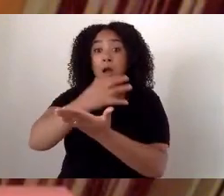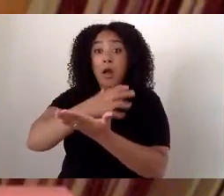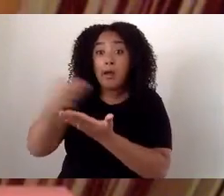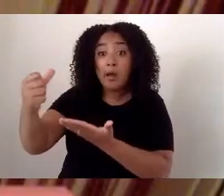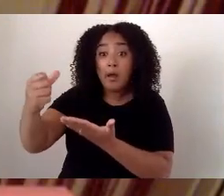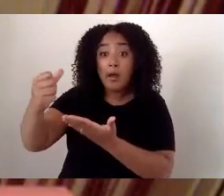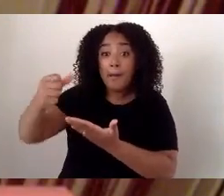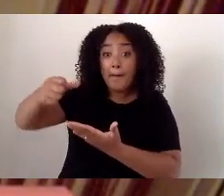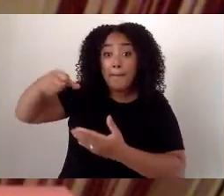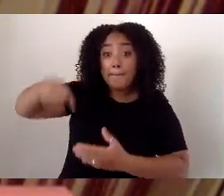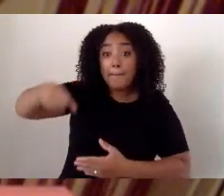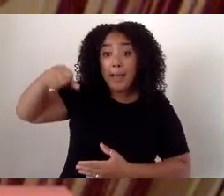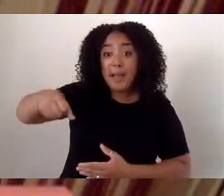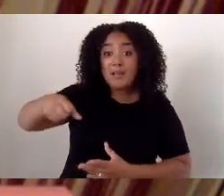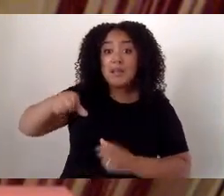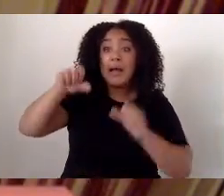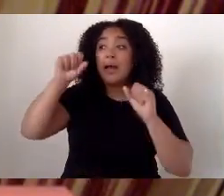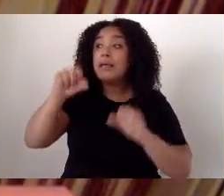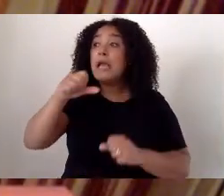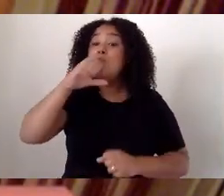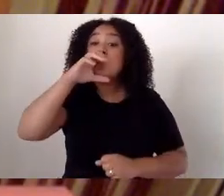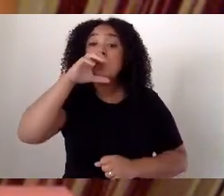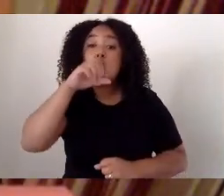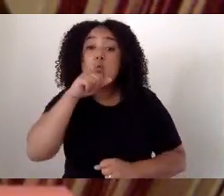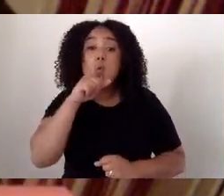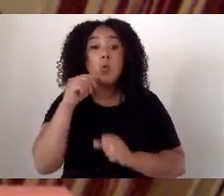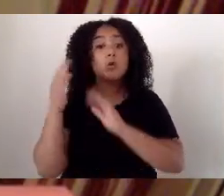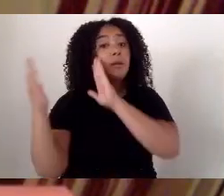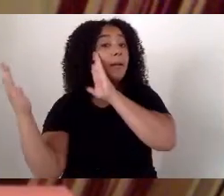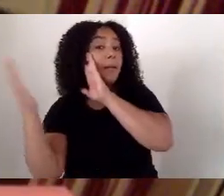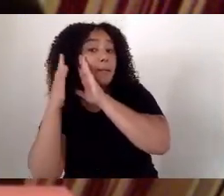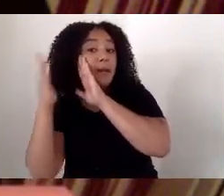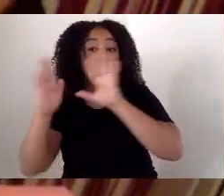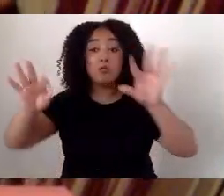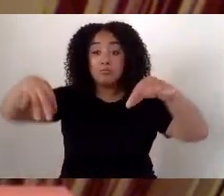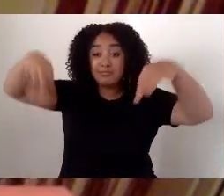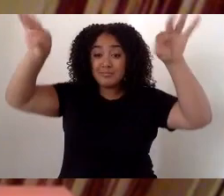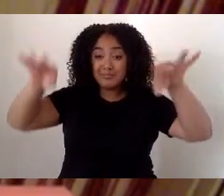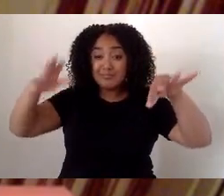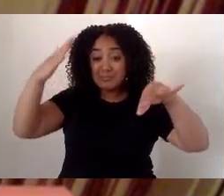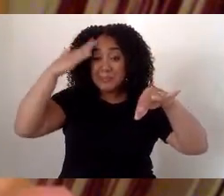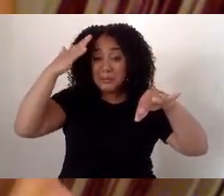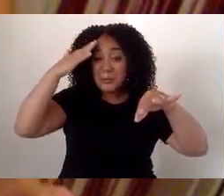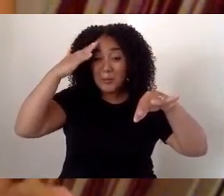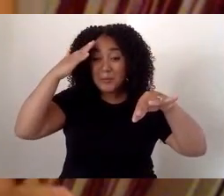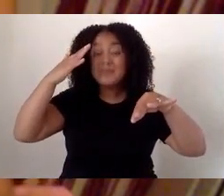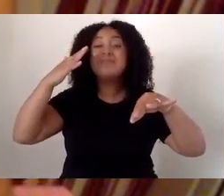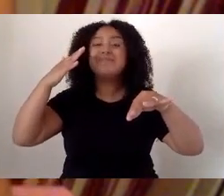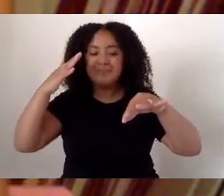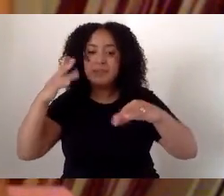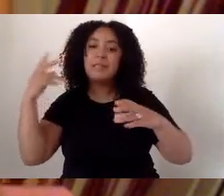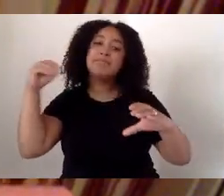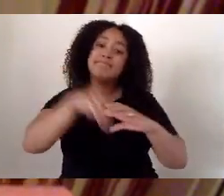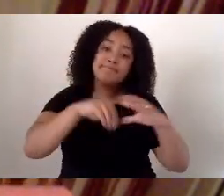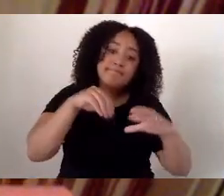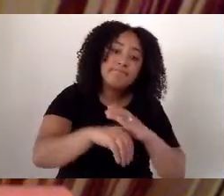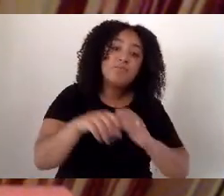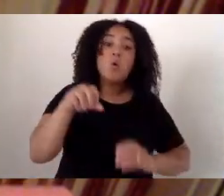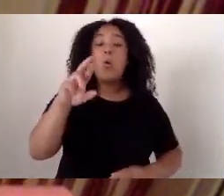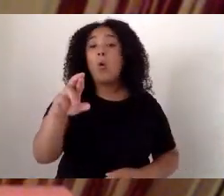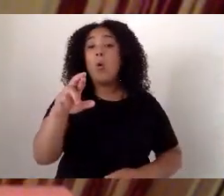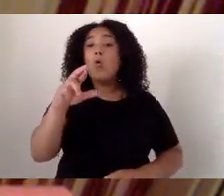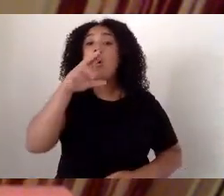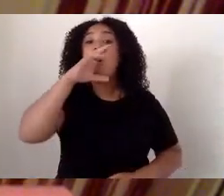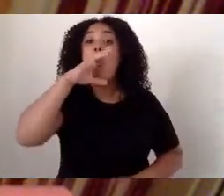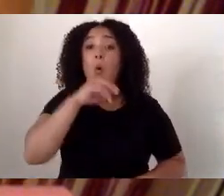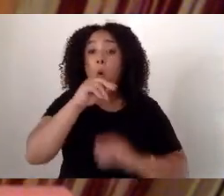pillowcase. You're going in there too now. If you run out of pillowcases, you can use some old Halloween decorations. They're going